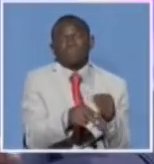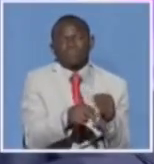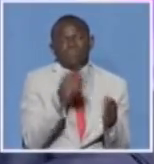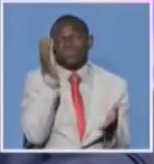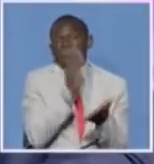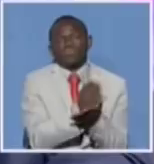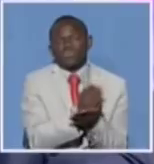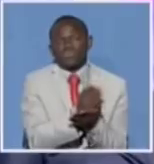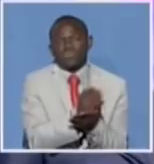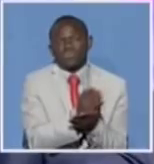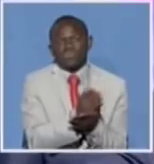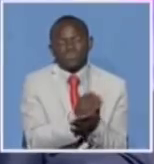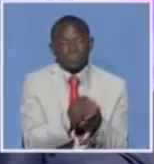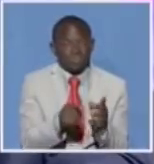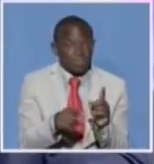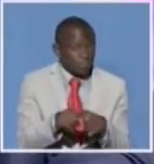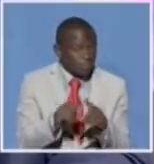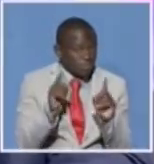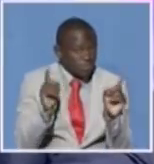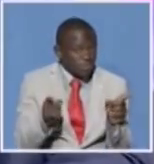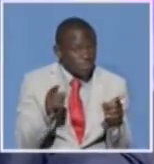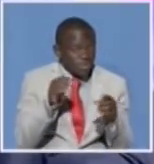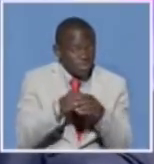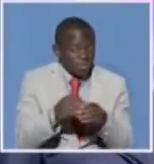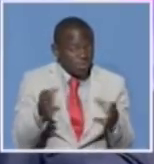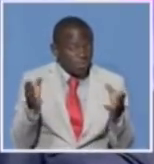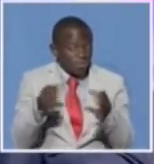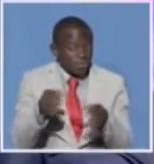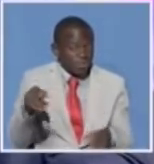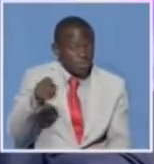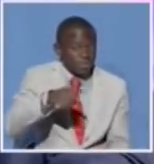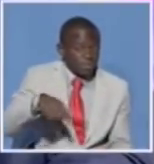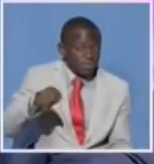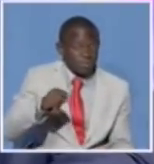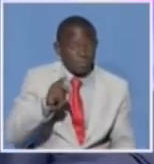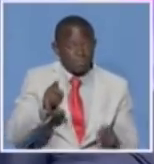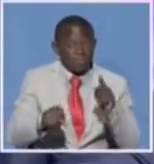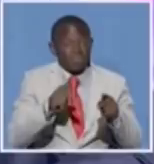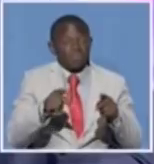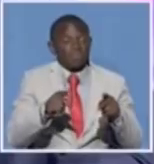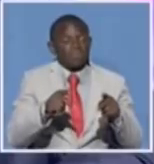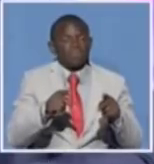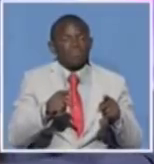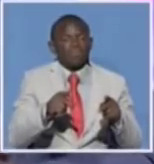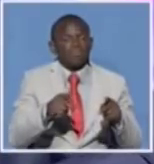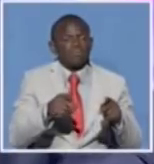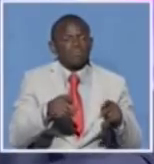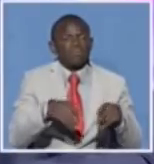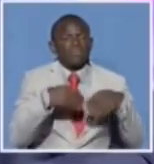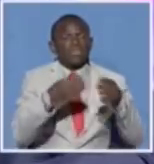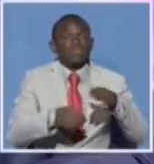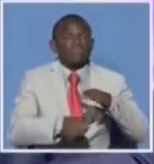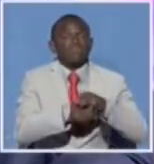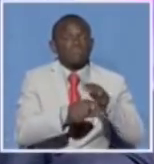the communities, people are offering various services of that nature. And a number of those go to PACRA